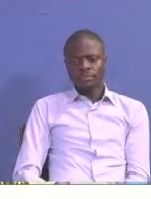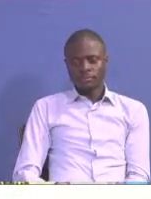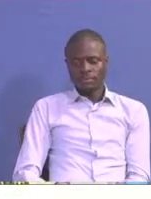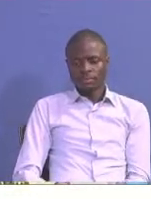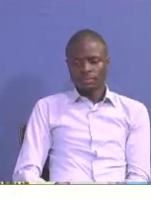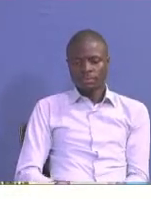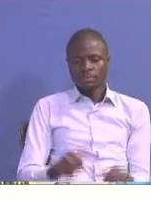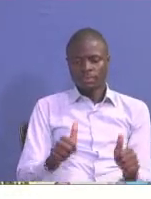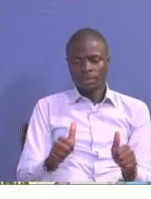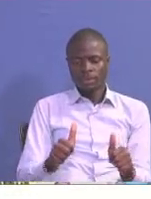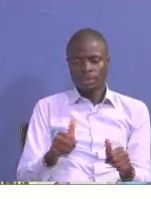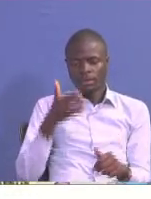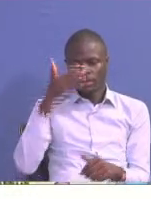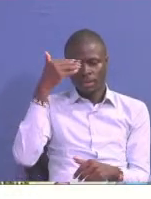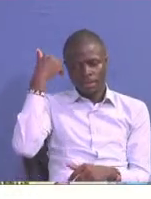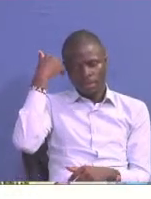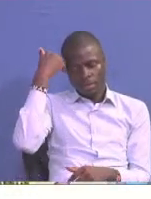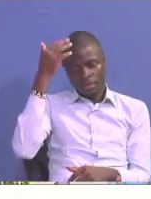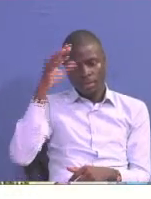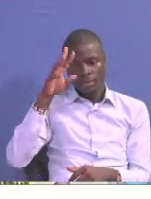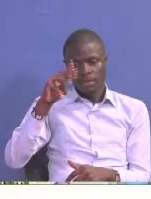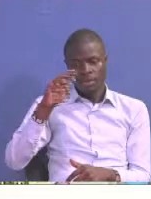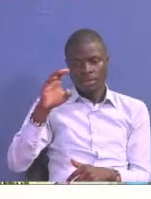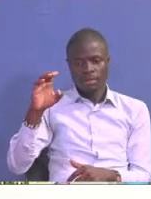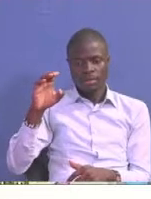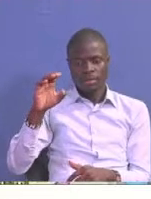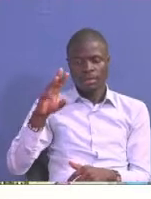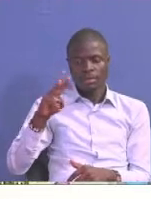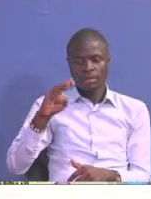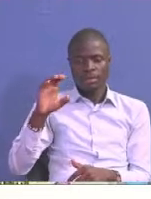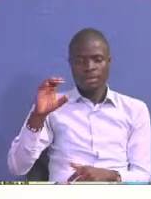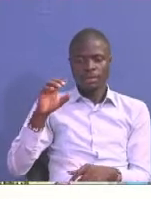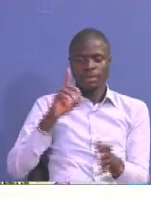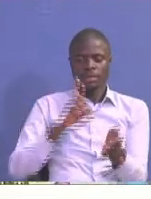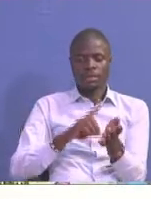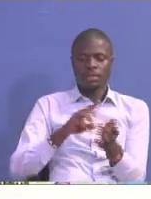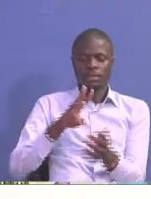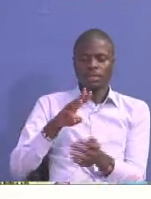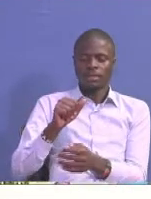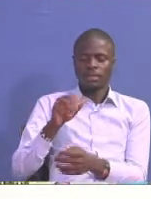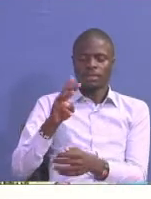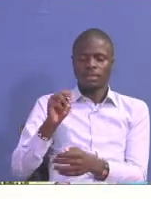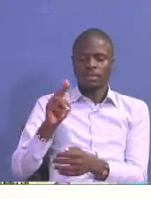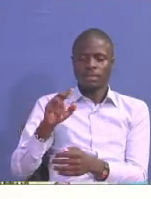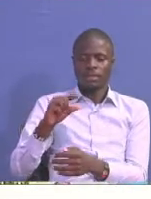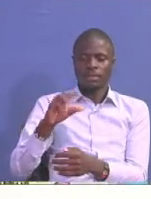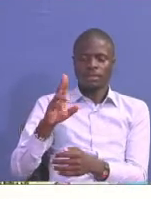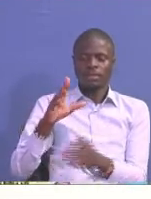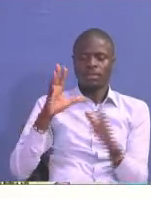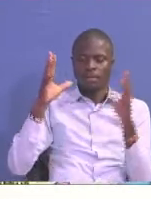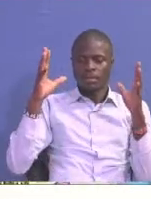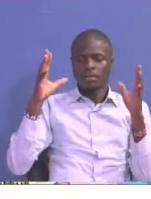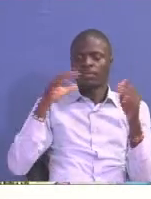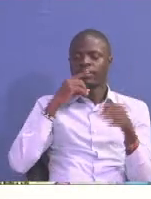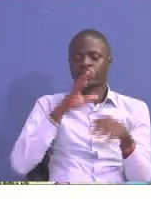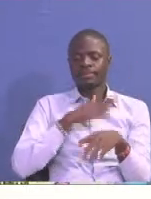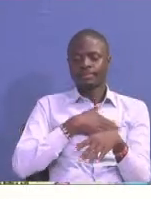Well, we often forget the MC, Dr. Wambugo. Hasn't he been lovely? Clap for him,